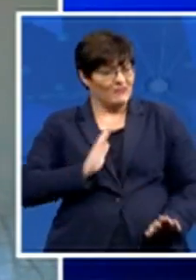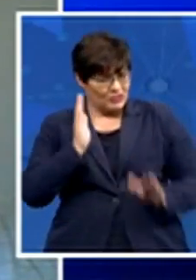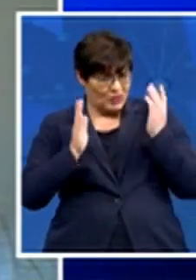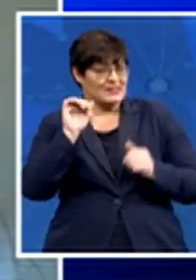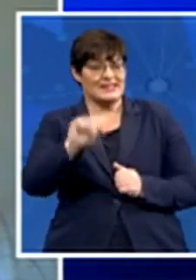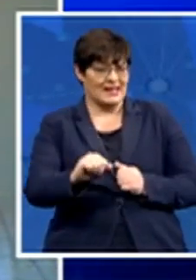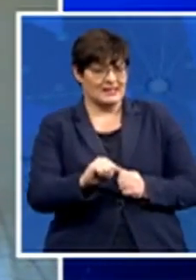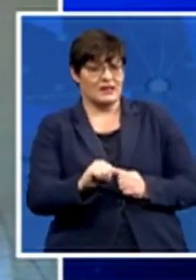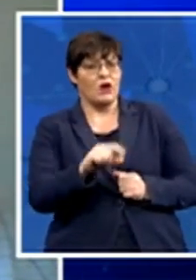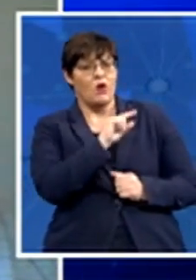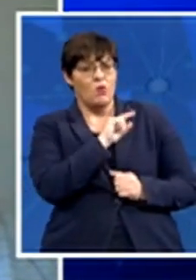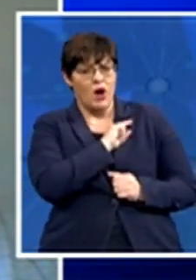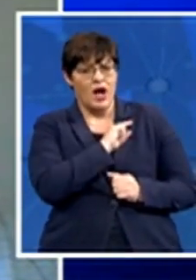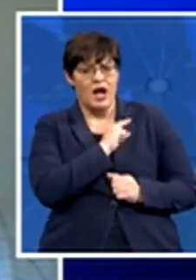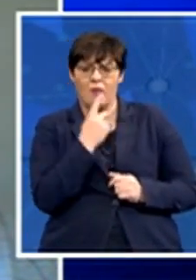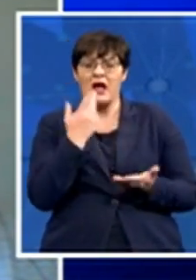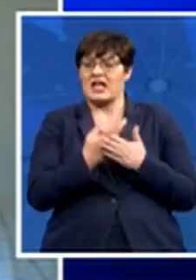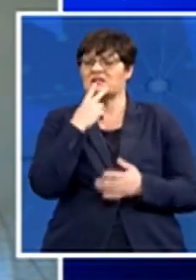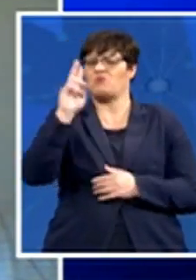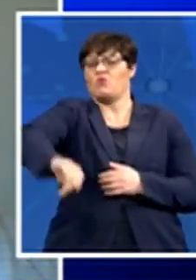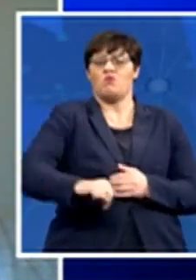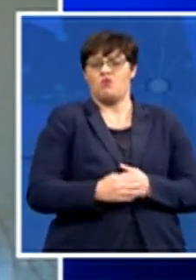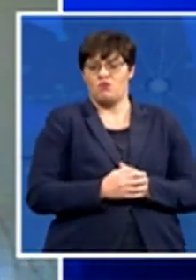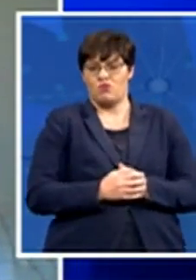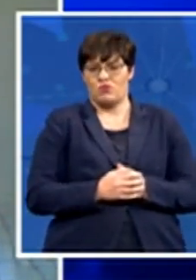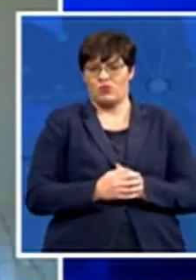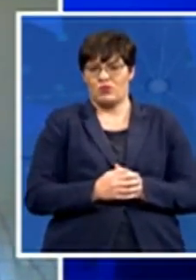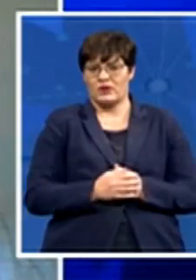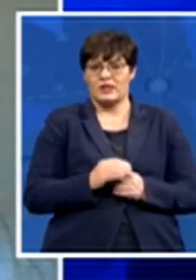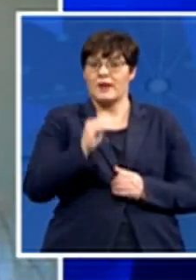no. And it doesn't mean that because those people disagree